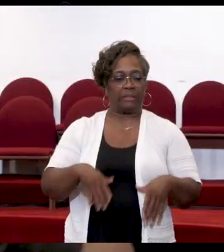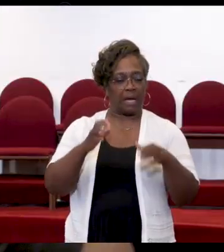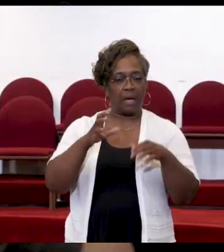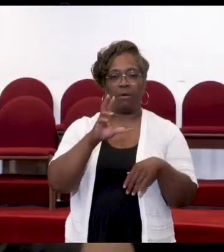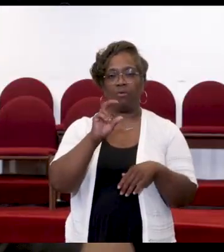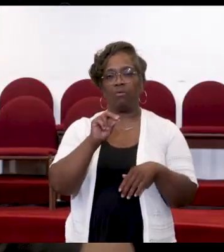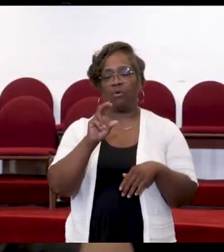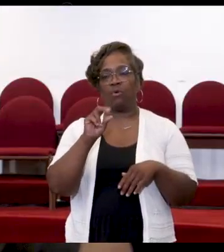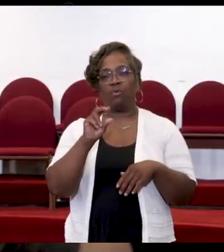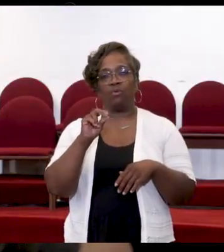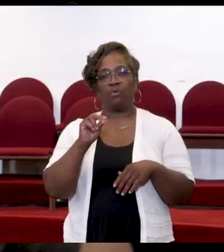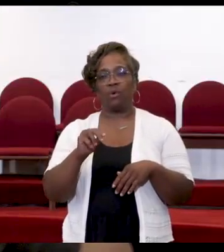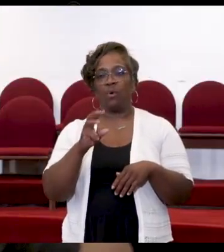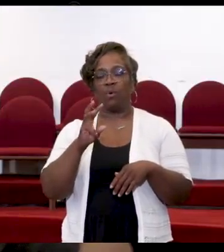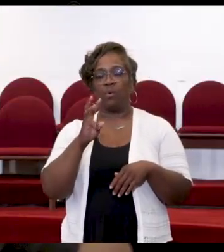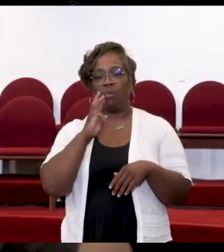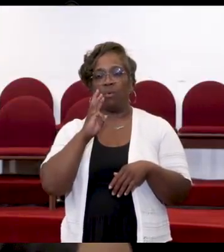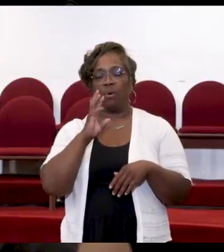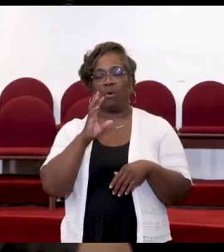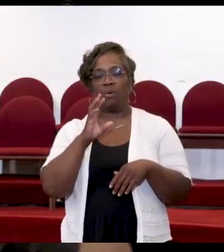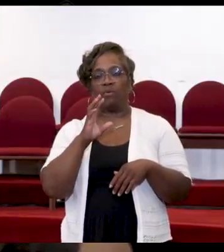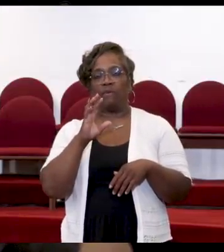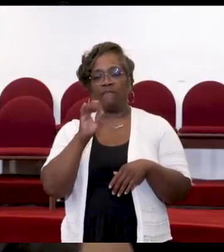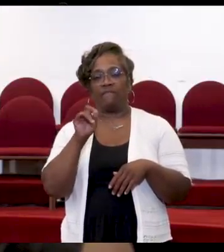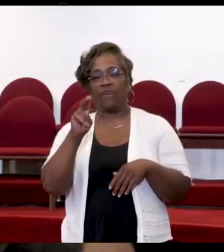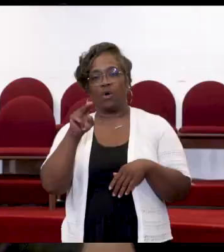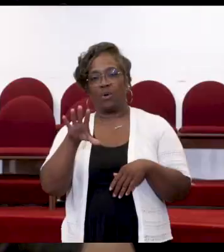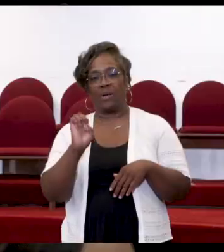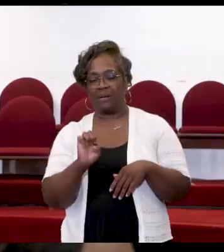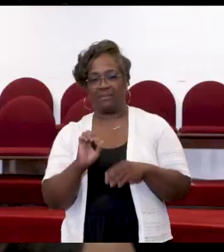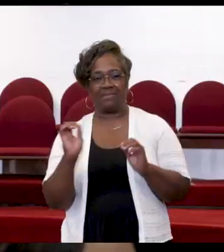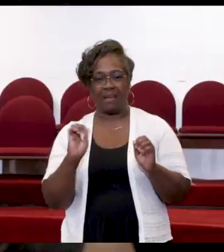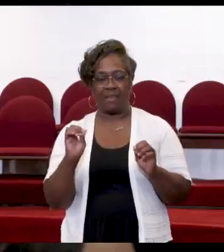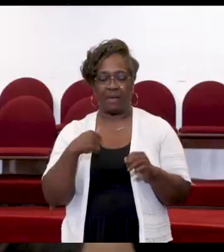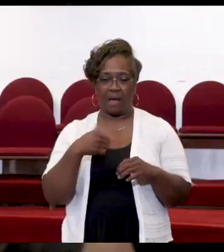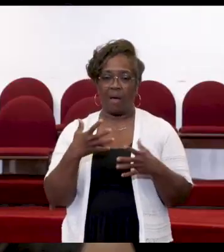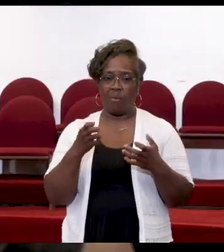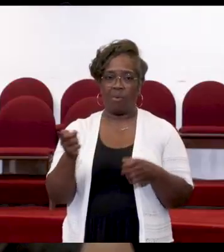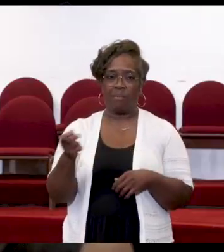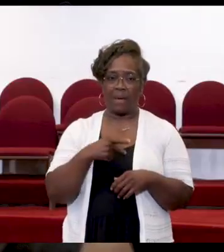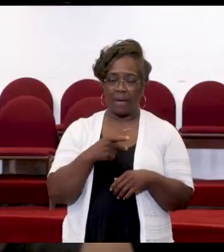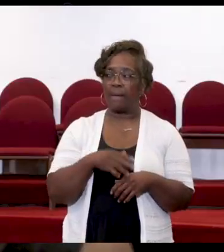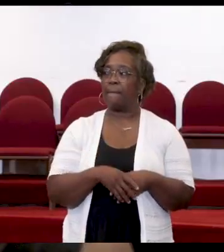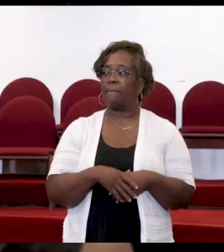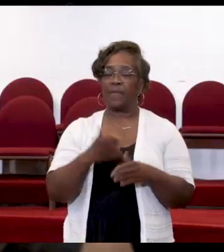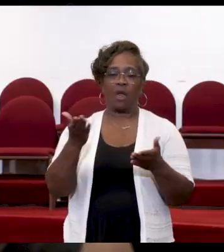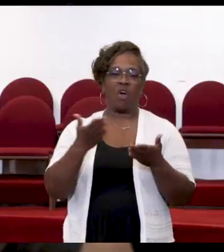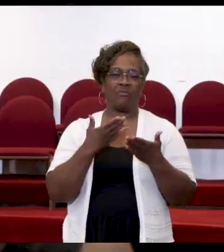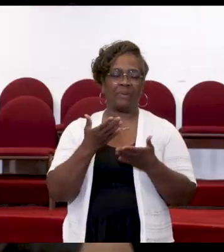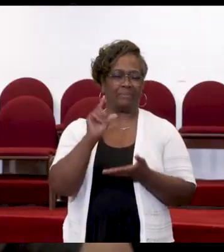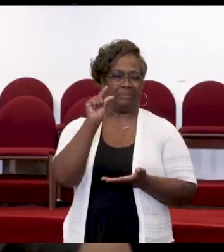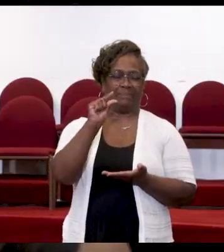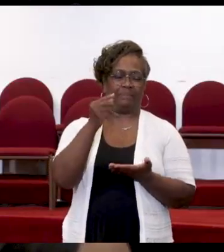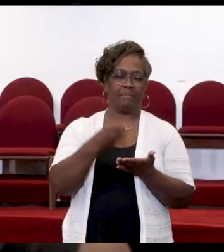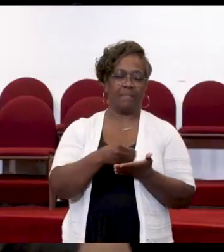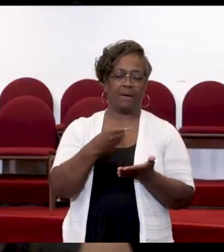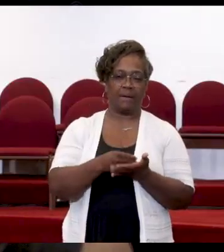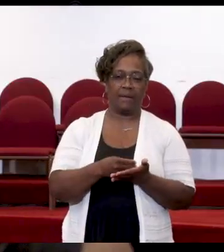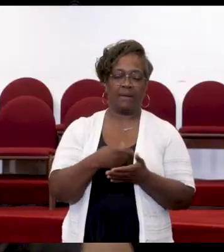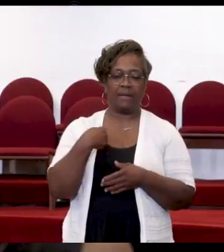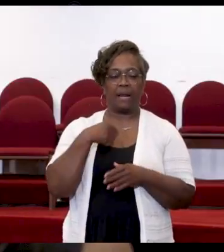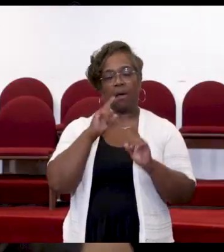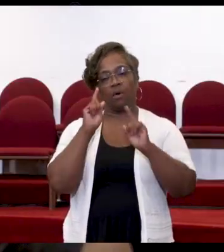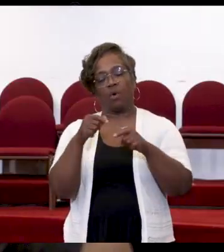They first offered me $764. I told them I'm not a crackhead and I don't do drugs. Then I went down there with an attorney,